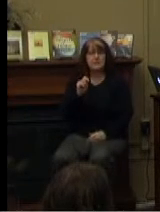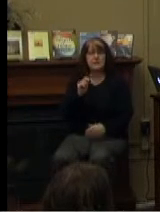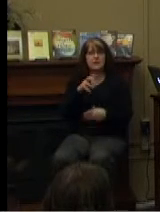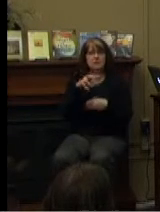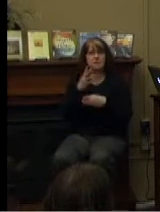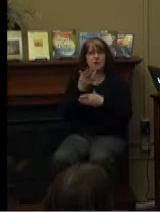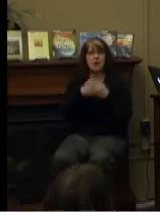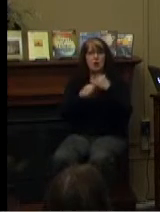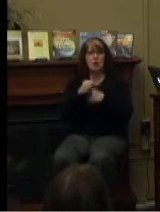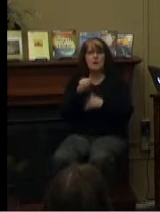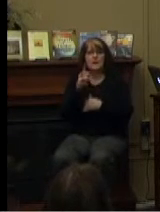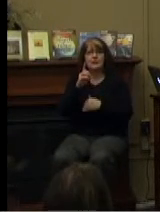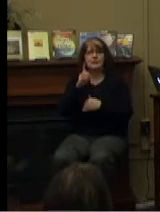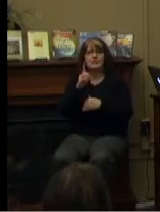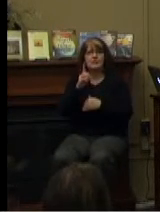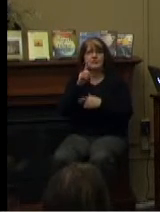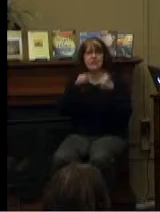Reconciliation.